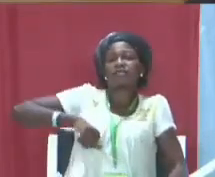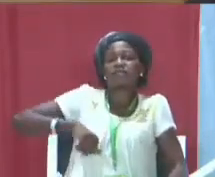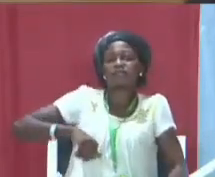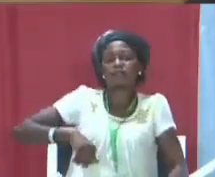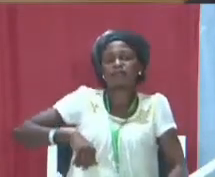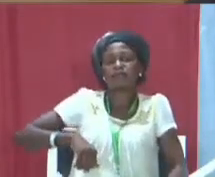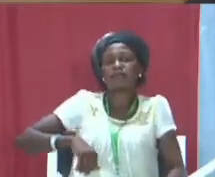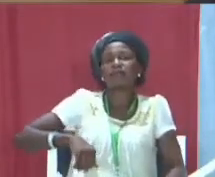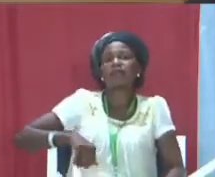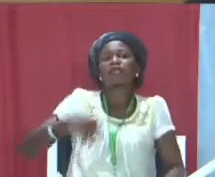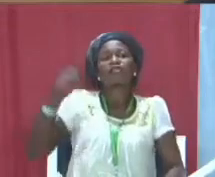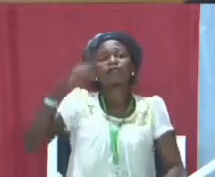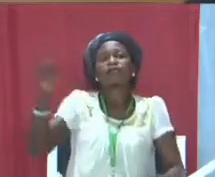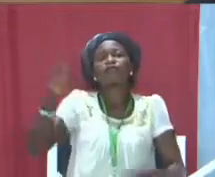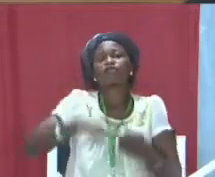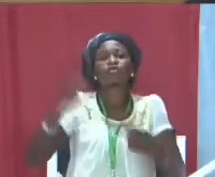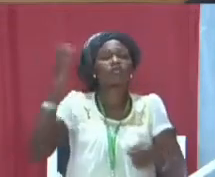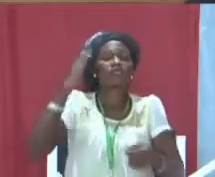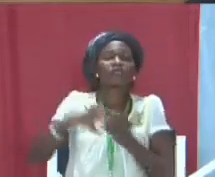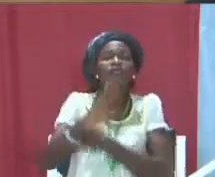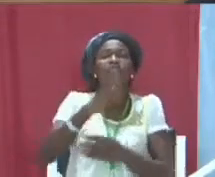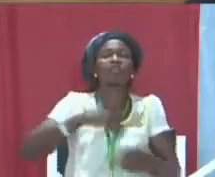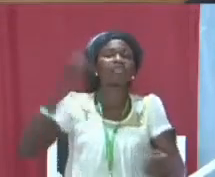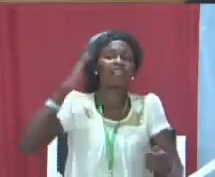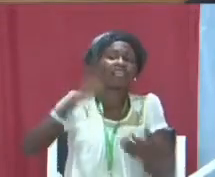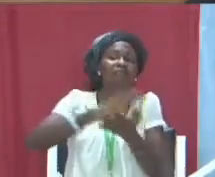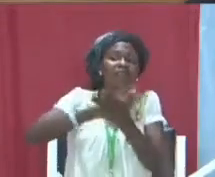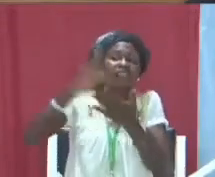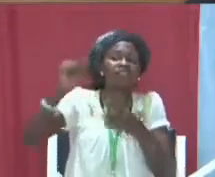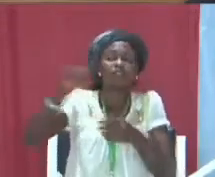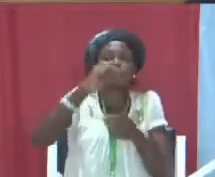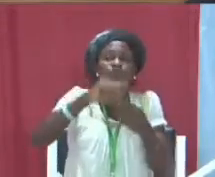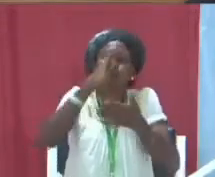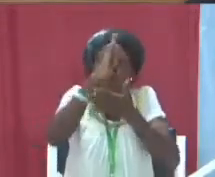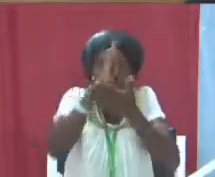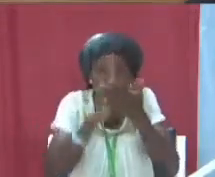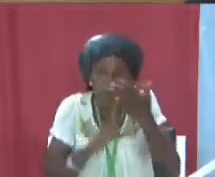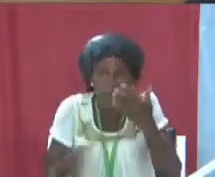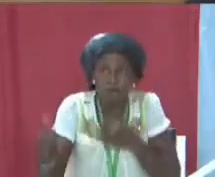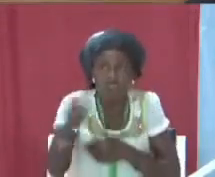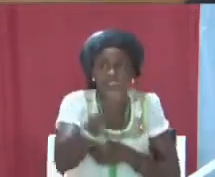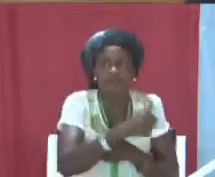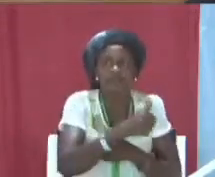For you to hear God and hear him clearly, you need to humble yourself.